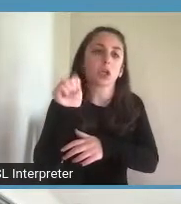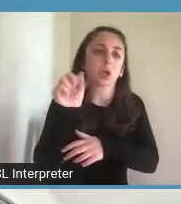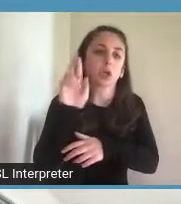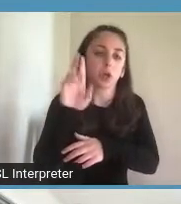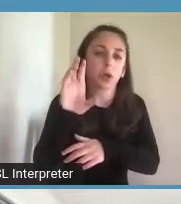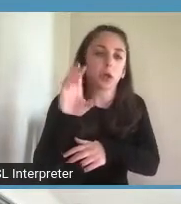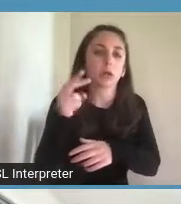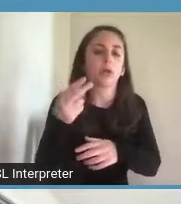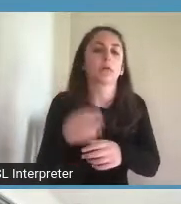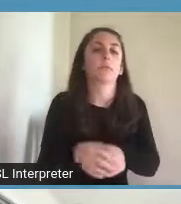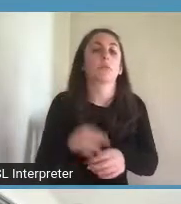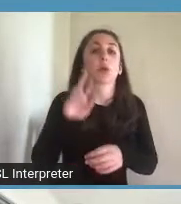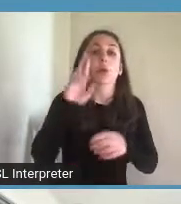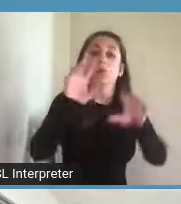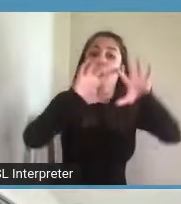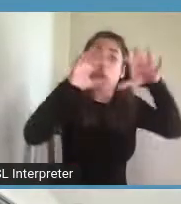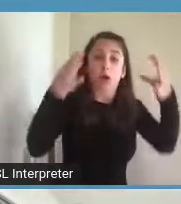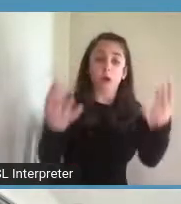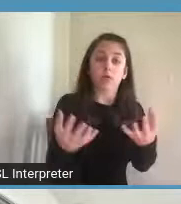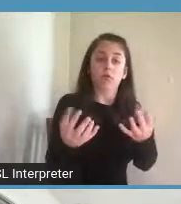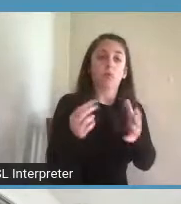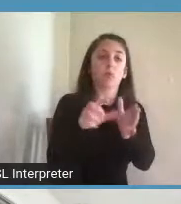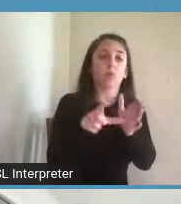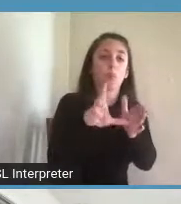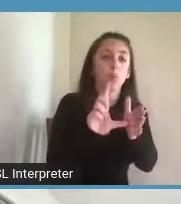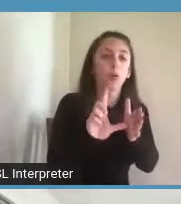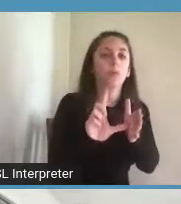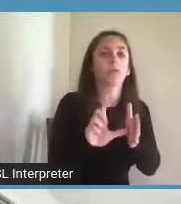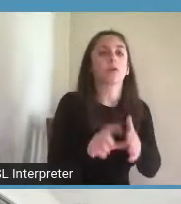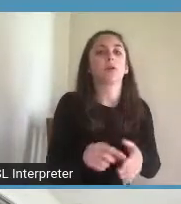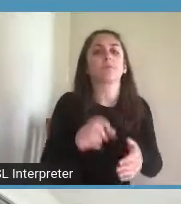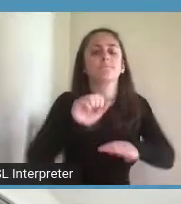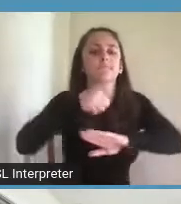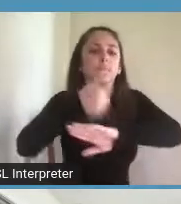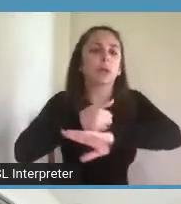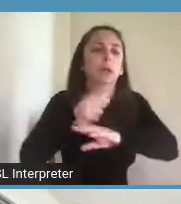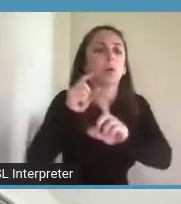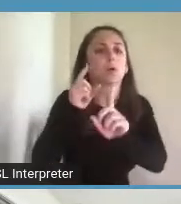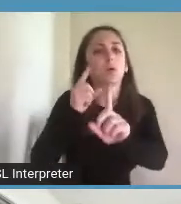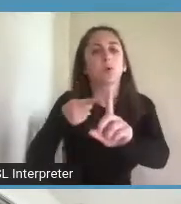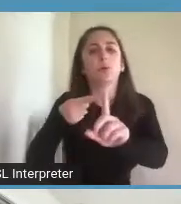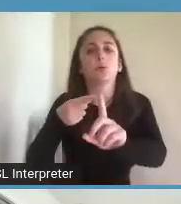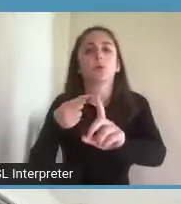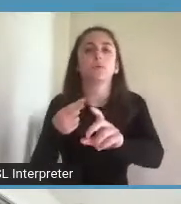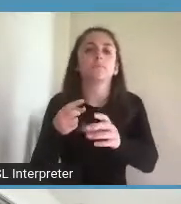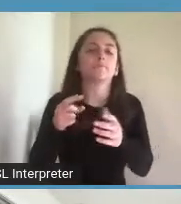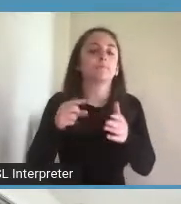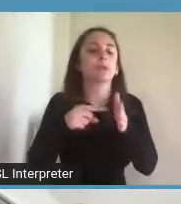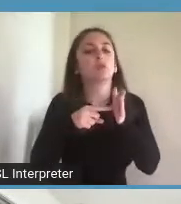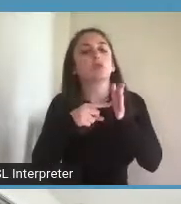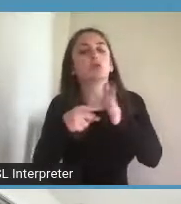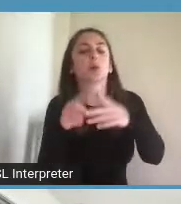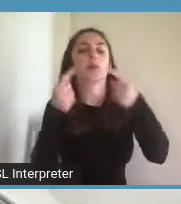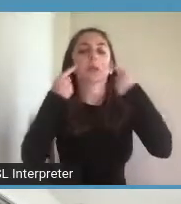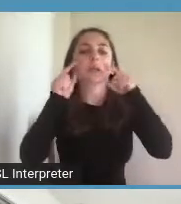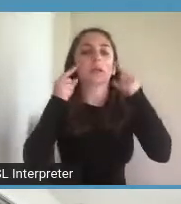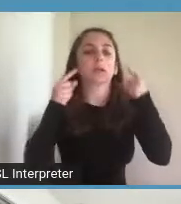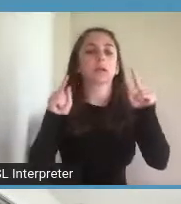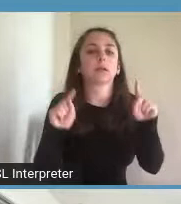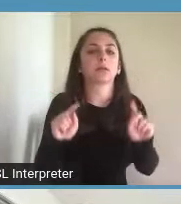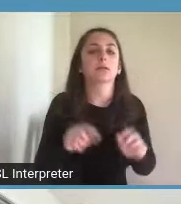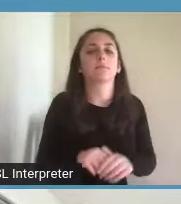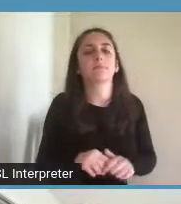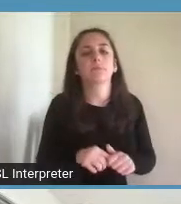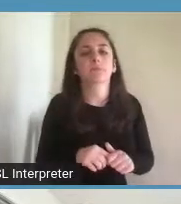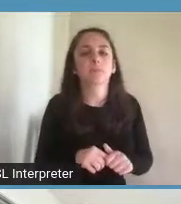your goals, define your indicators of success, try to use questions when you're navigating Google Analytics because it can be really